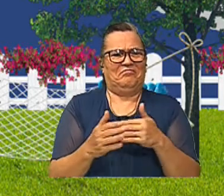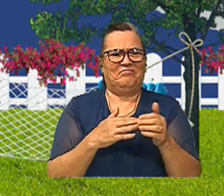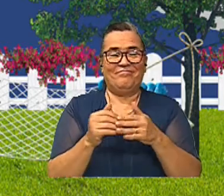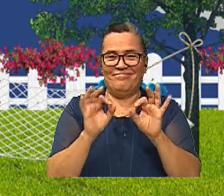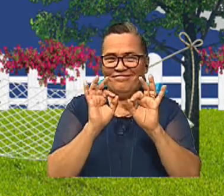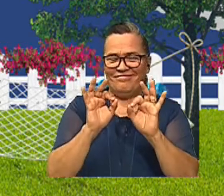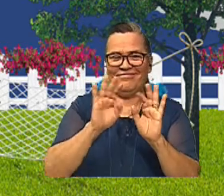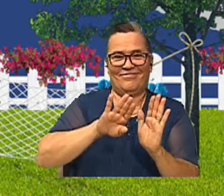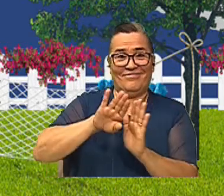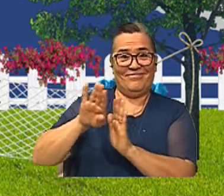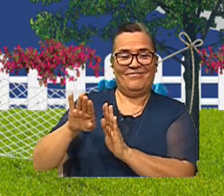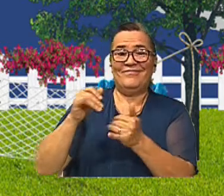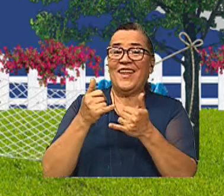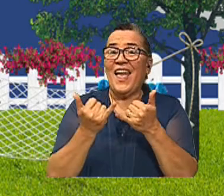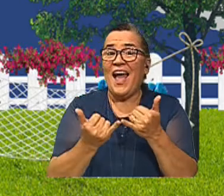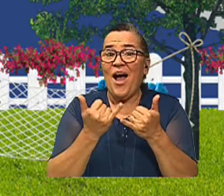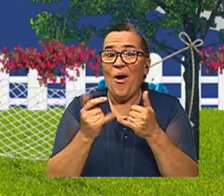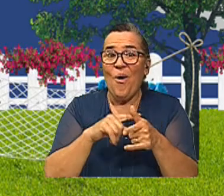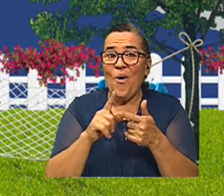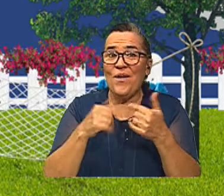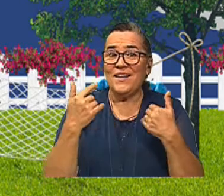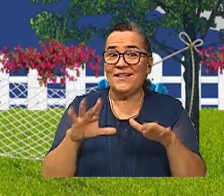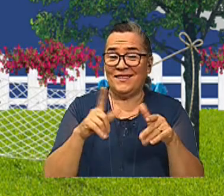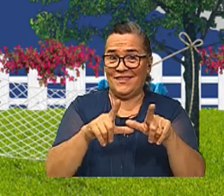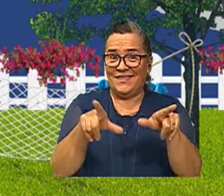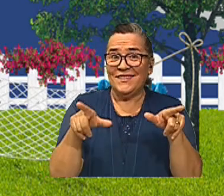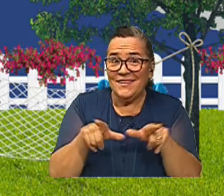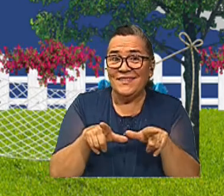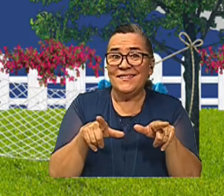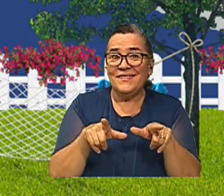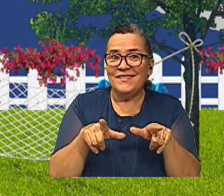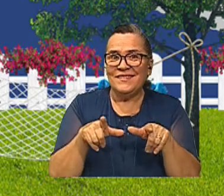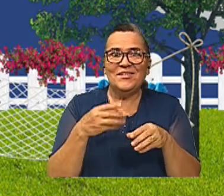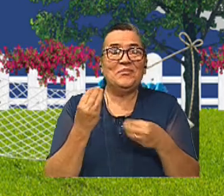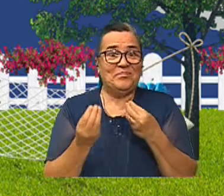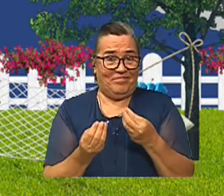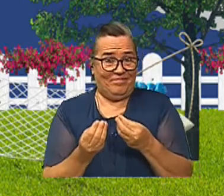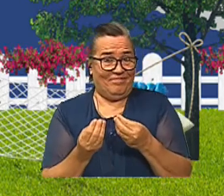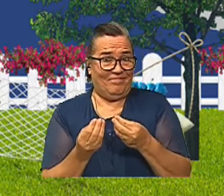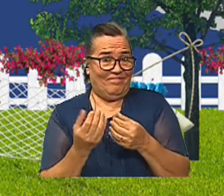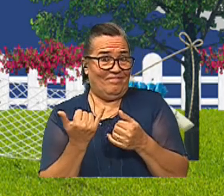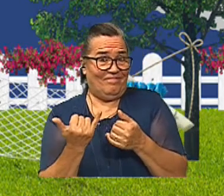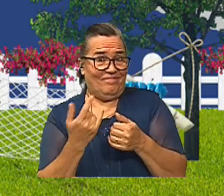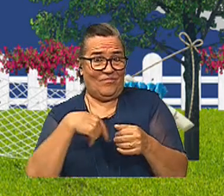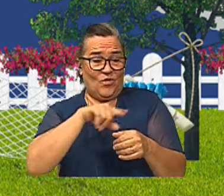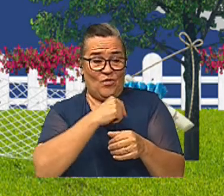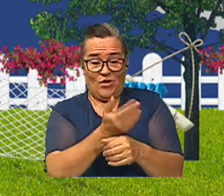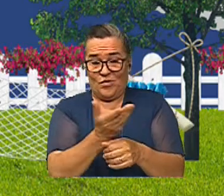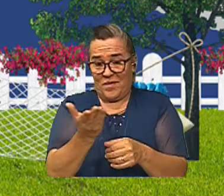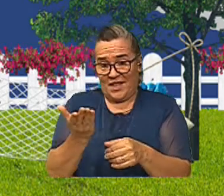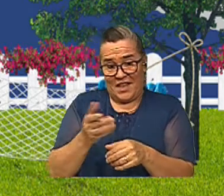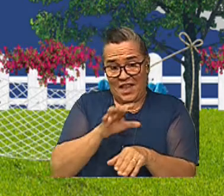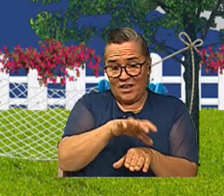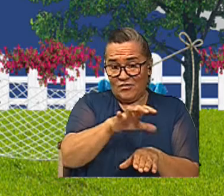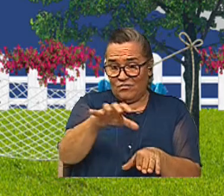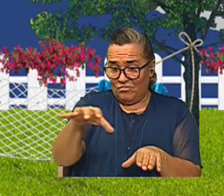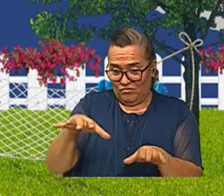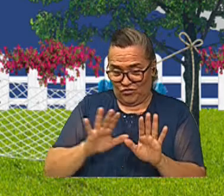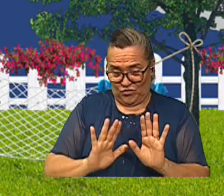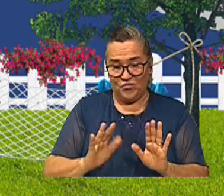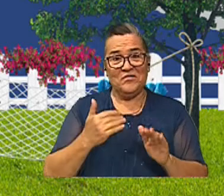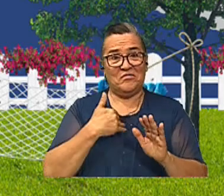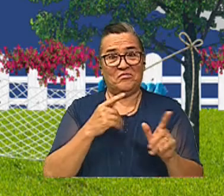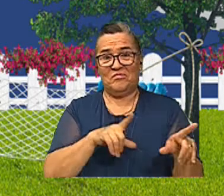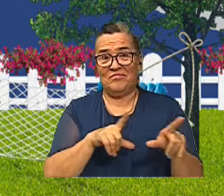so now we already have a place and we have our materials.